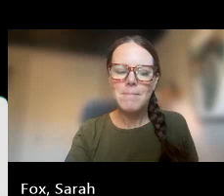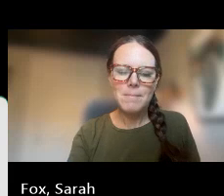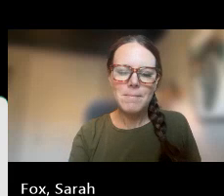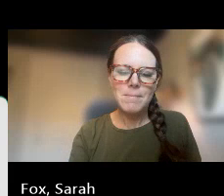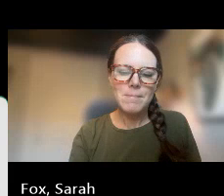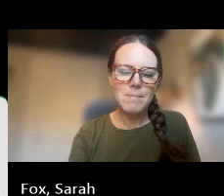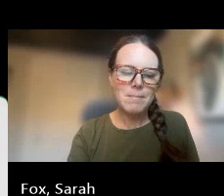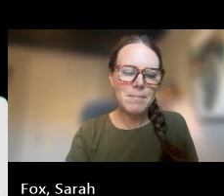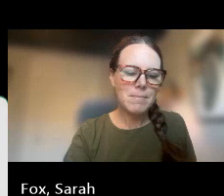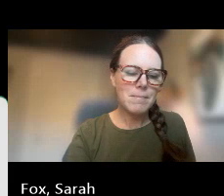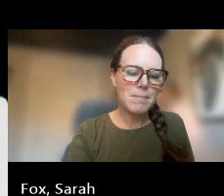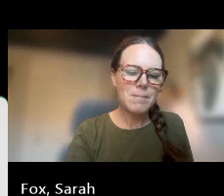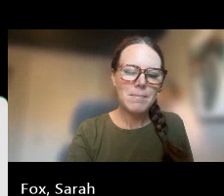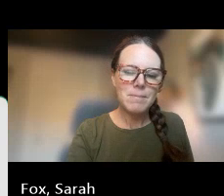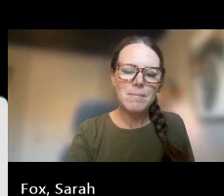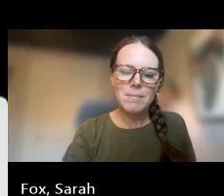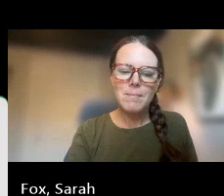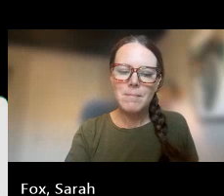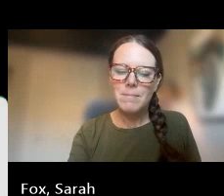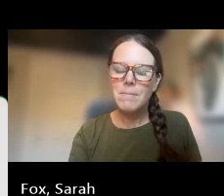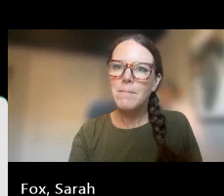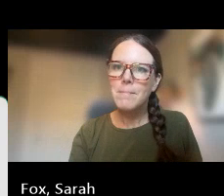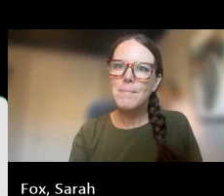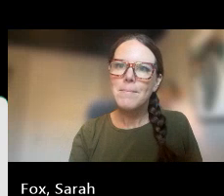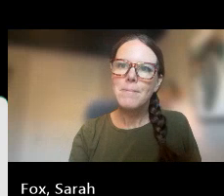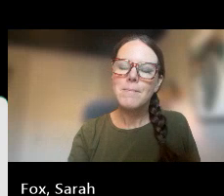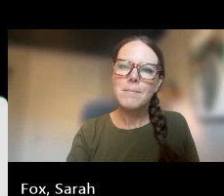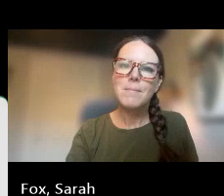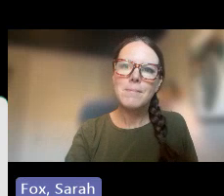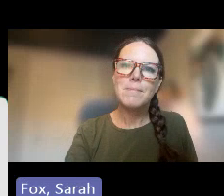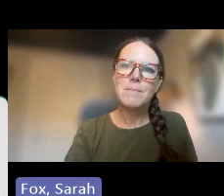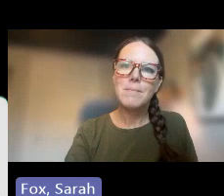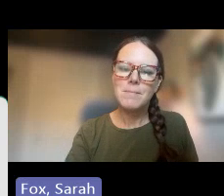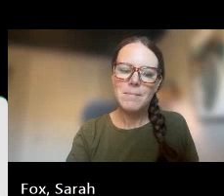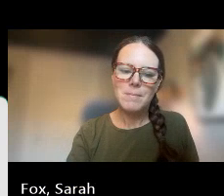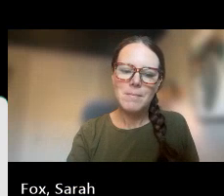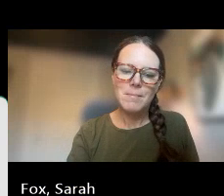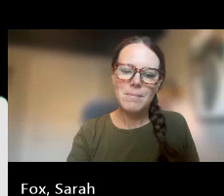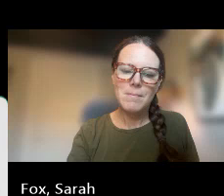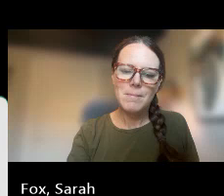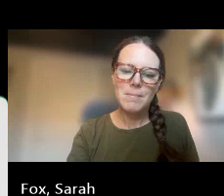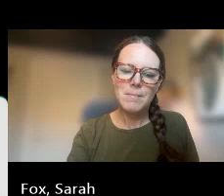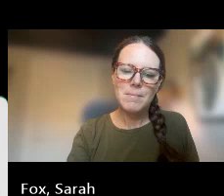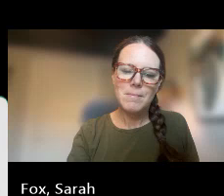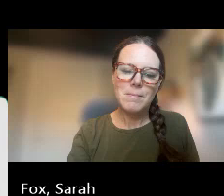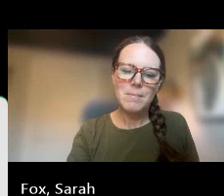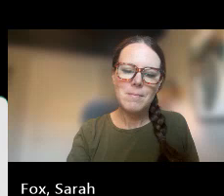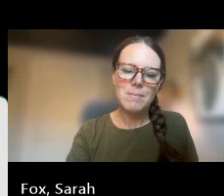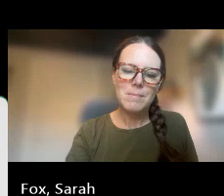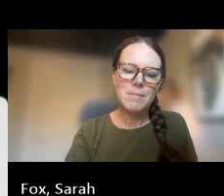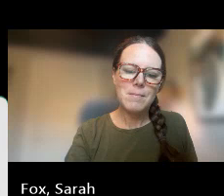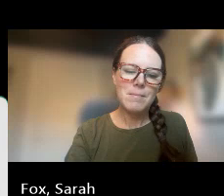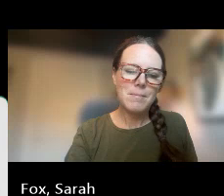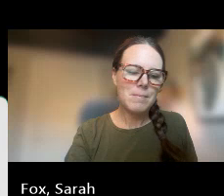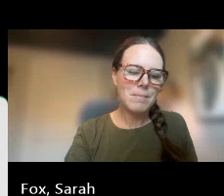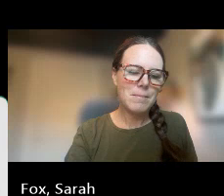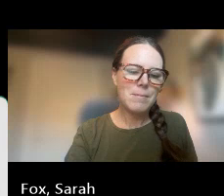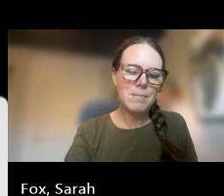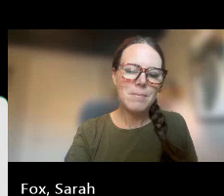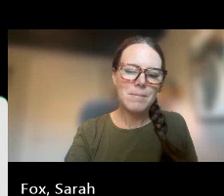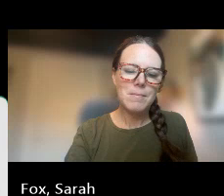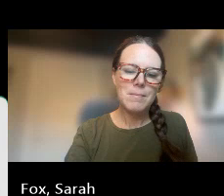of the others that scored at the bottom, near the bottom, not the bottom, we said in making our cuts, that would probably be a no. I mean, I would be okay with not